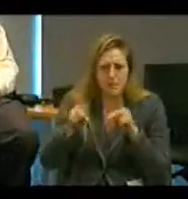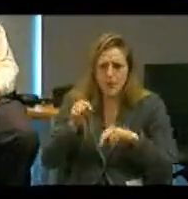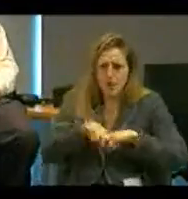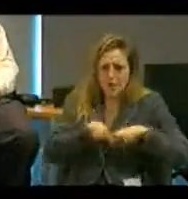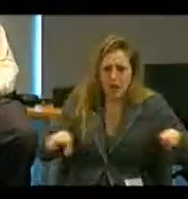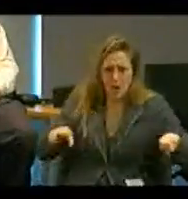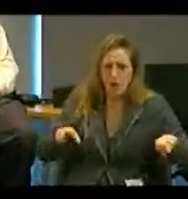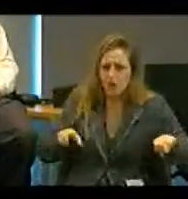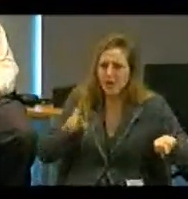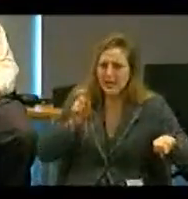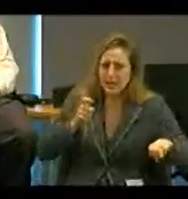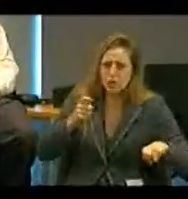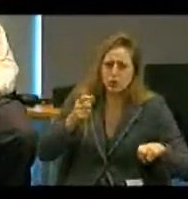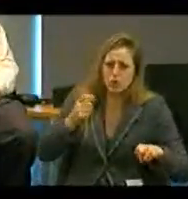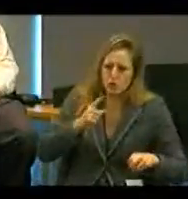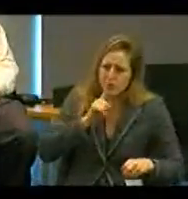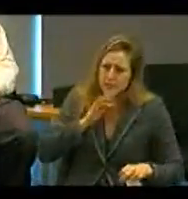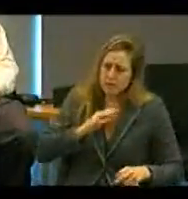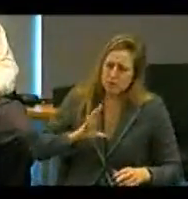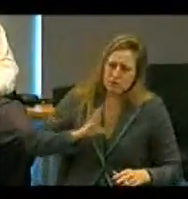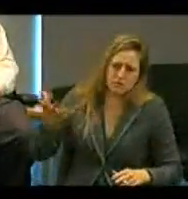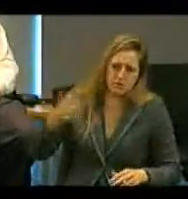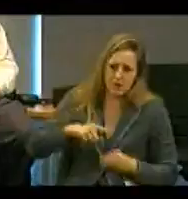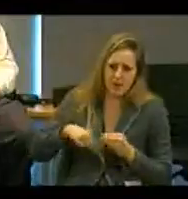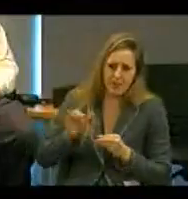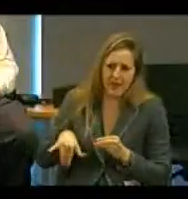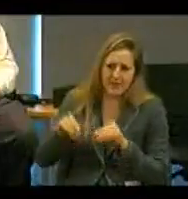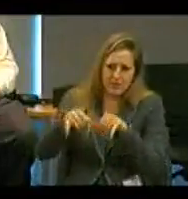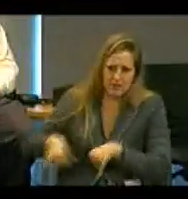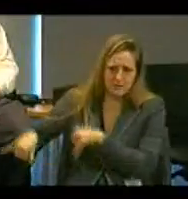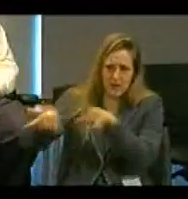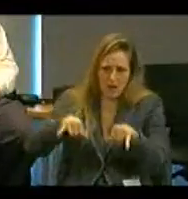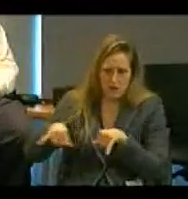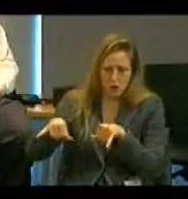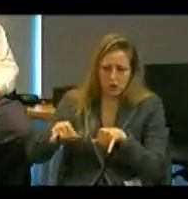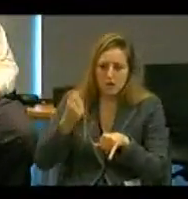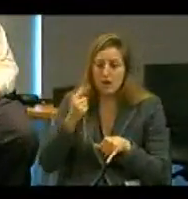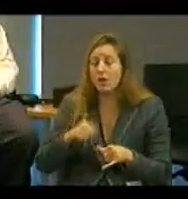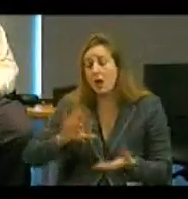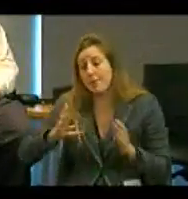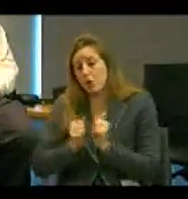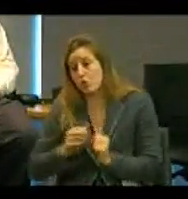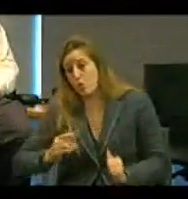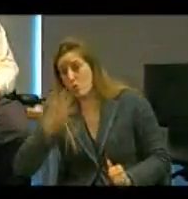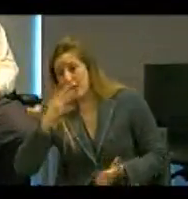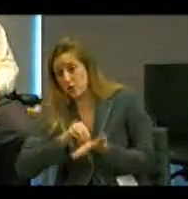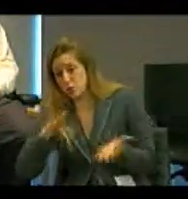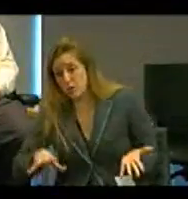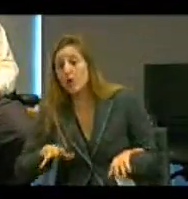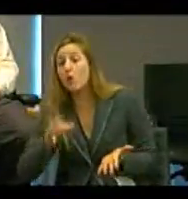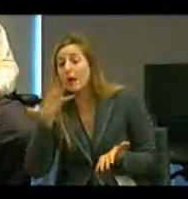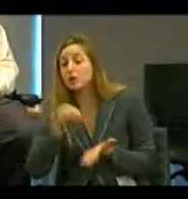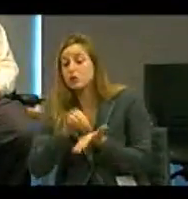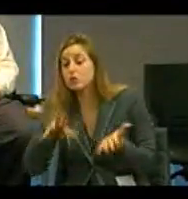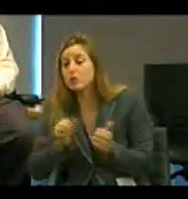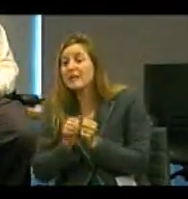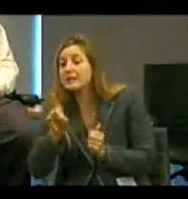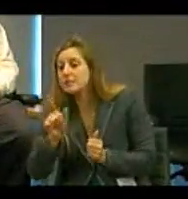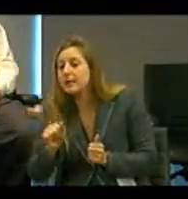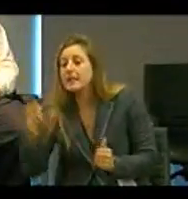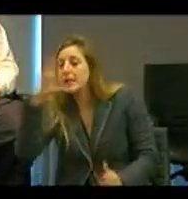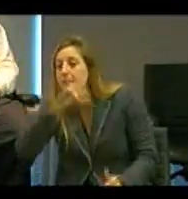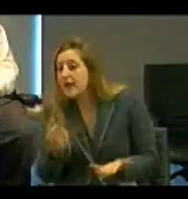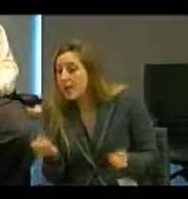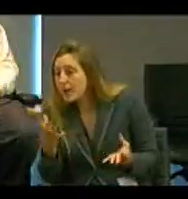that as the status quo. Compare that to white students who missed 43 days, white students with disabilities missing 43 days.